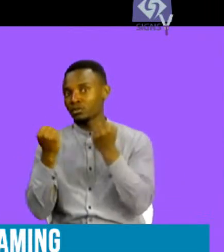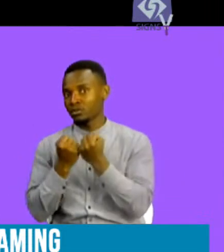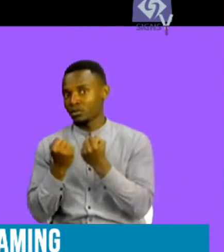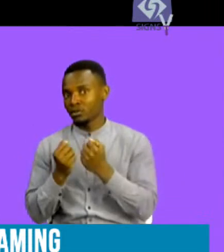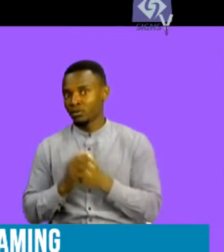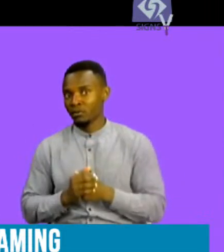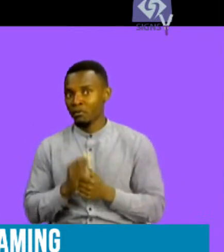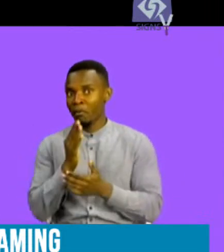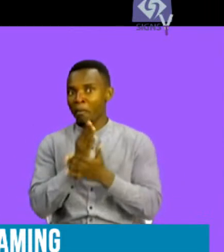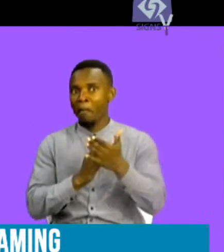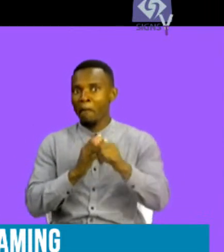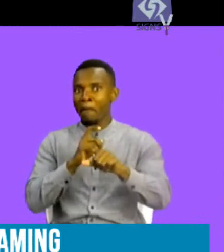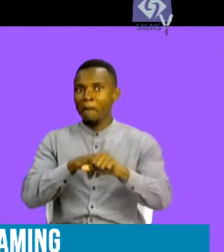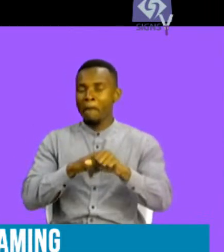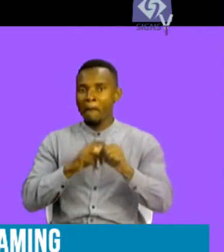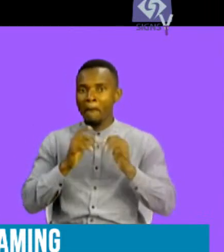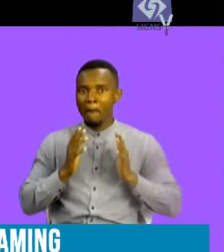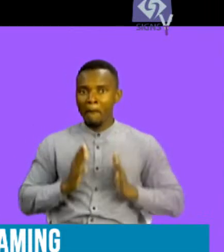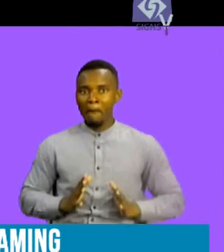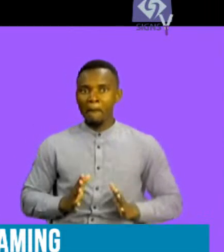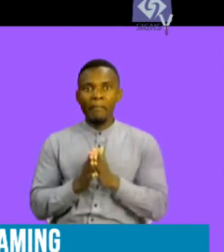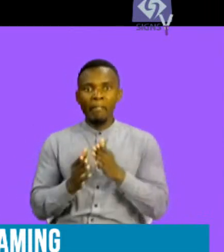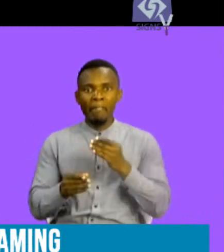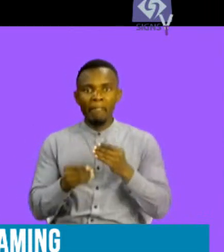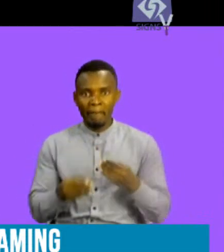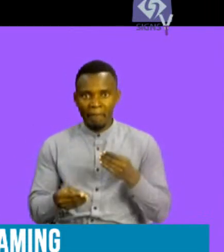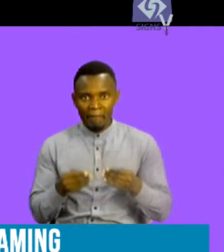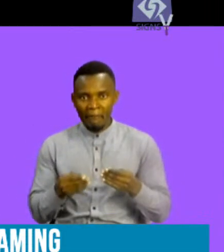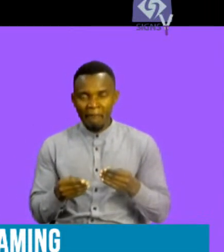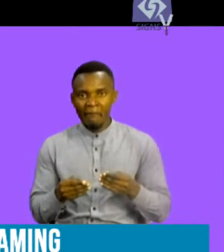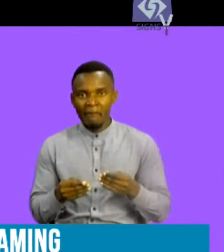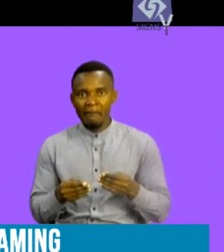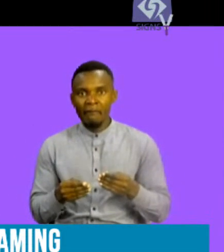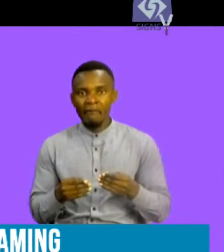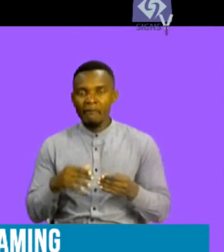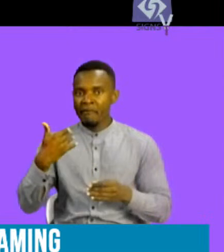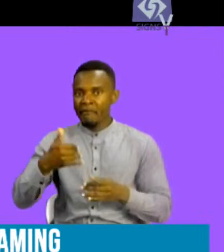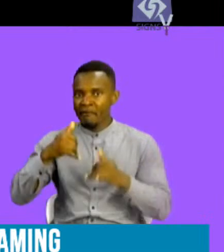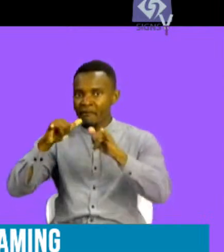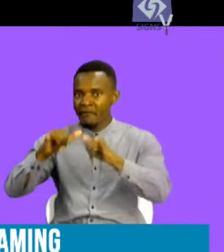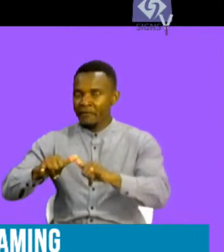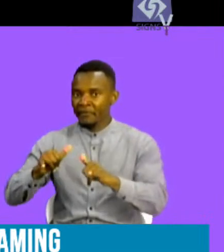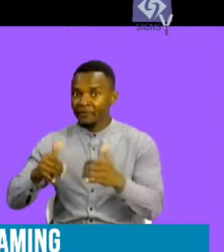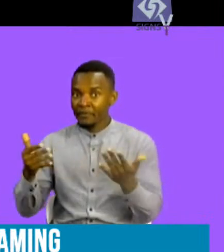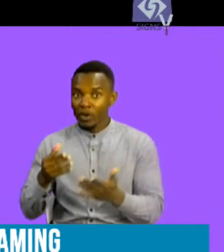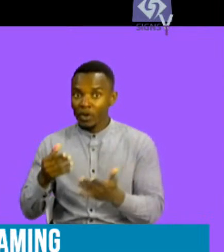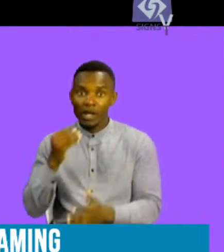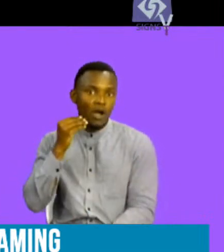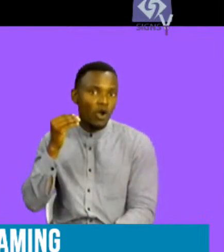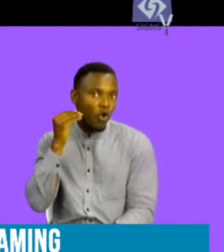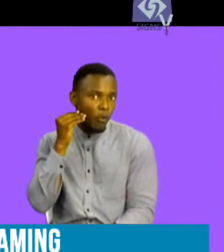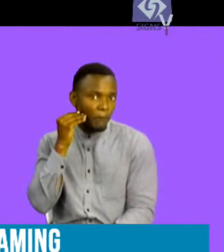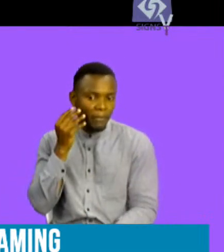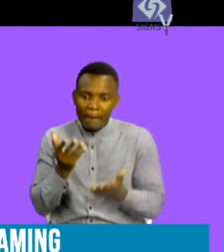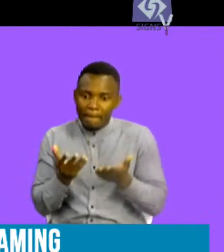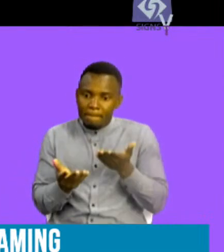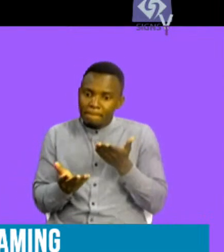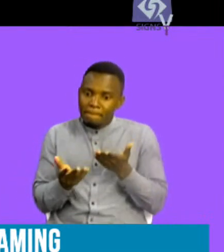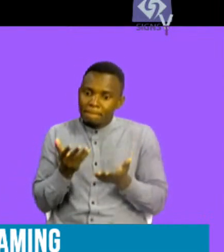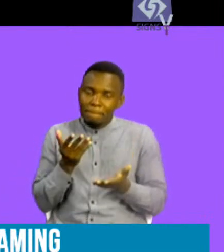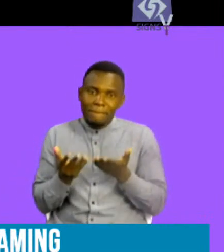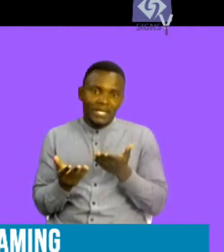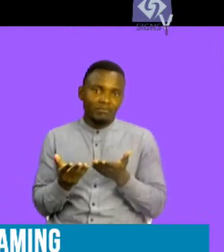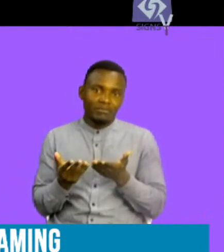times you see those people with disabilities. At times they stay at home. Yeah. Maybe they are being used in a bad